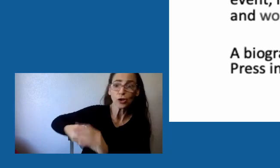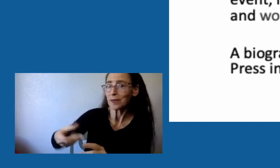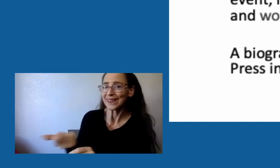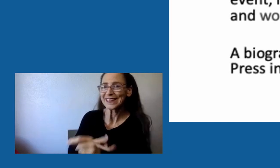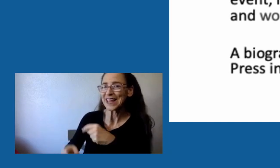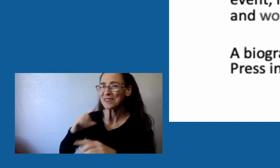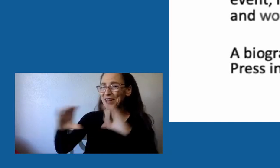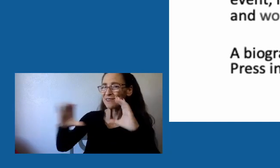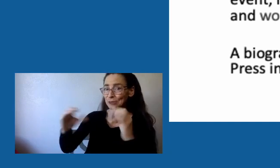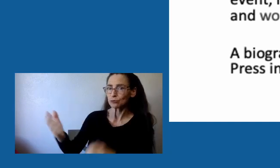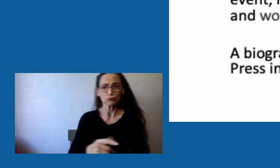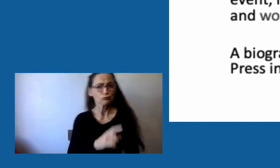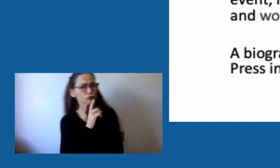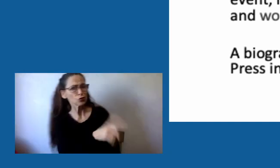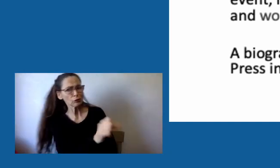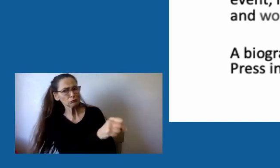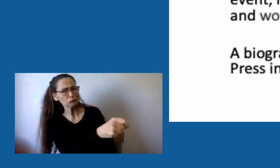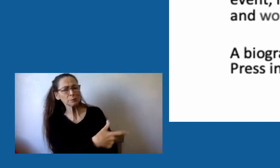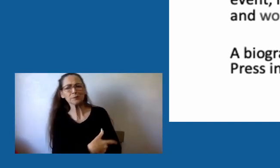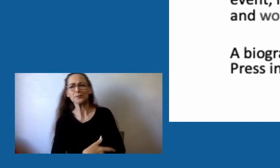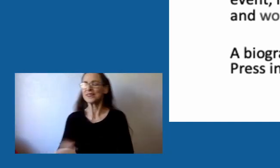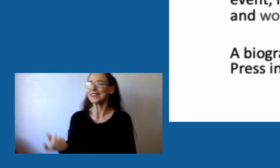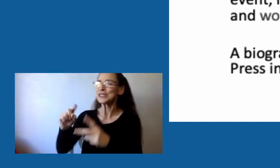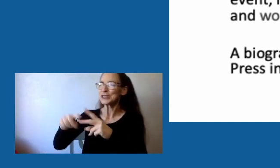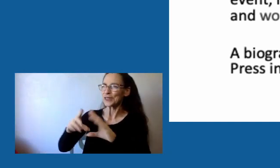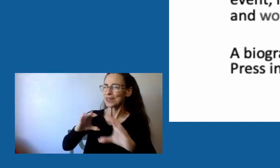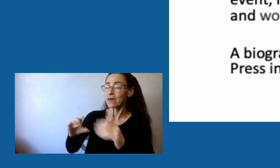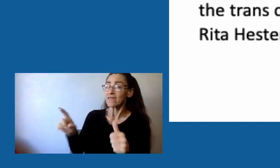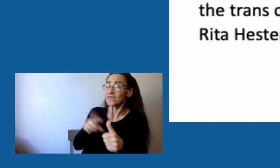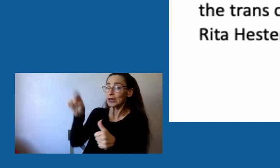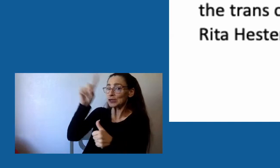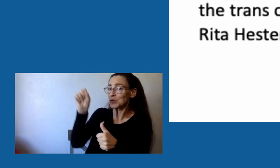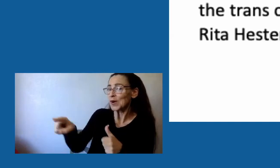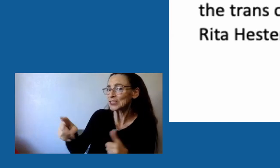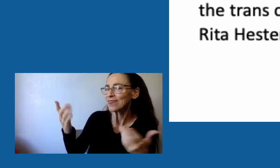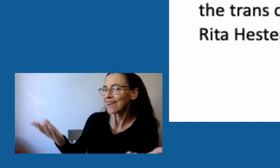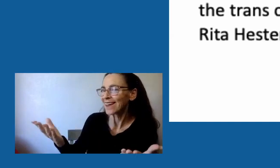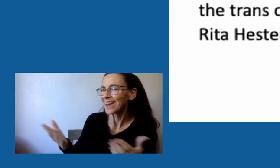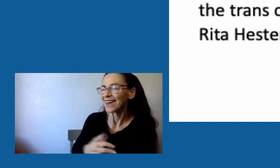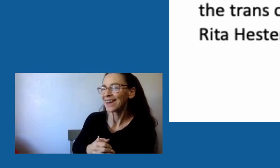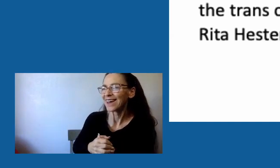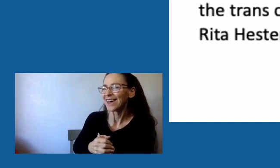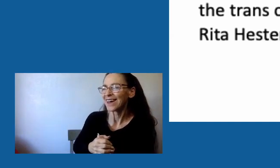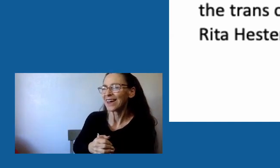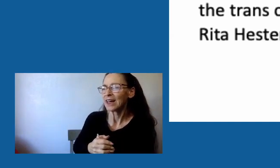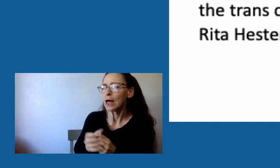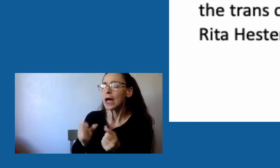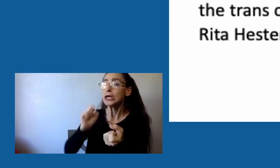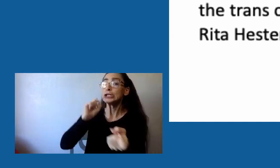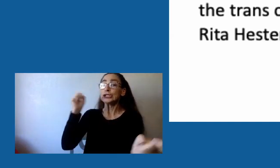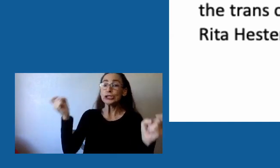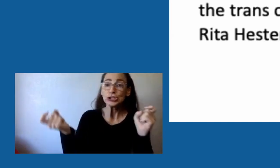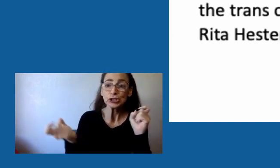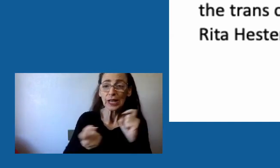this conversation? Sure, why not? All right, let's just jump into it. So here's my first question to you. There's been so much change in the way we